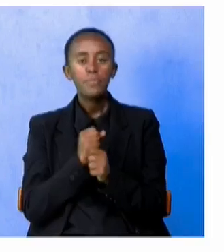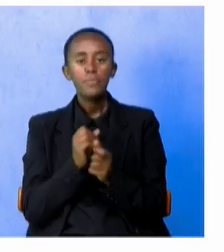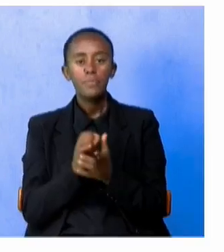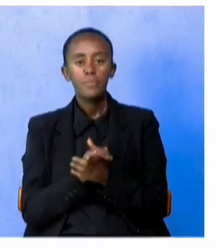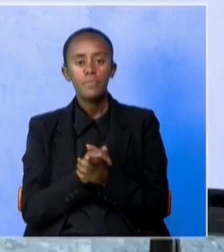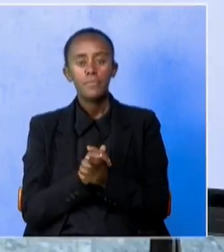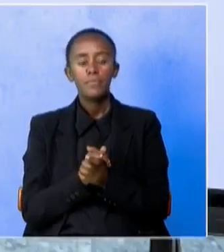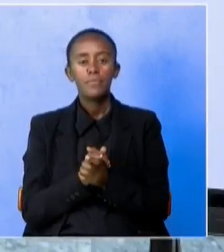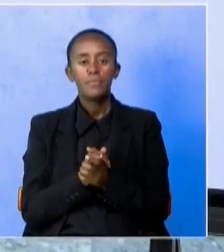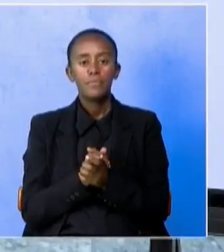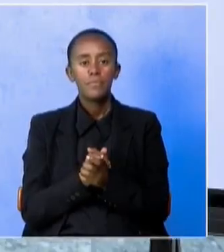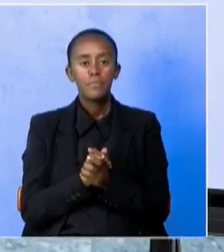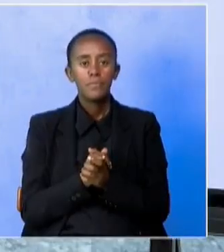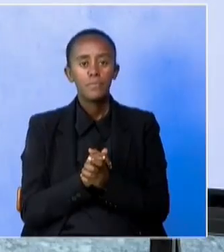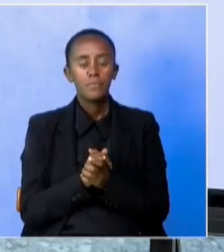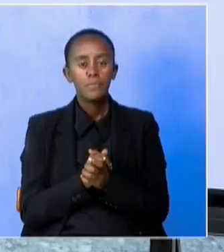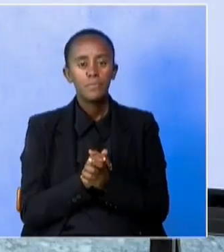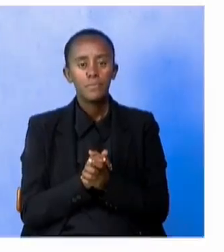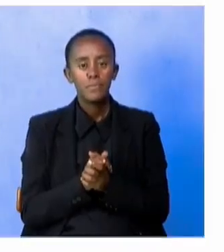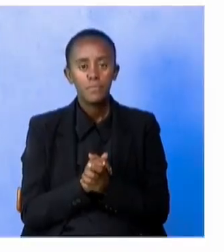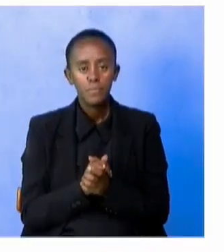Number 2,